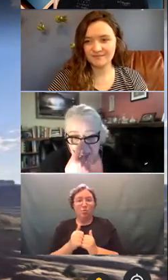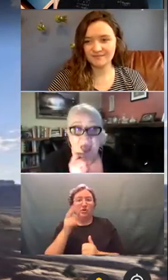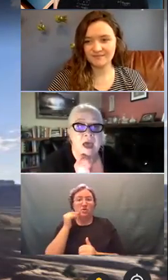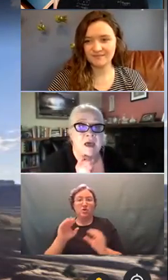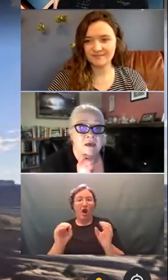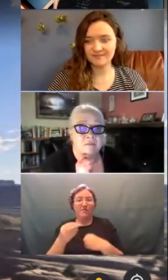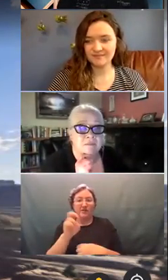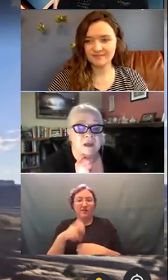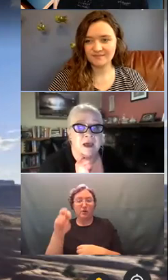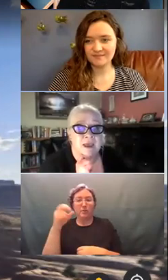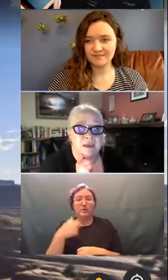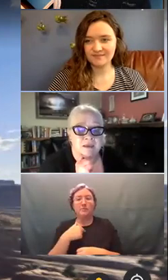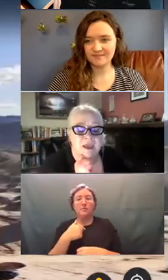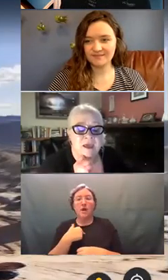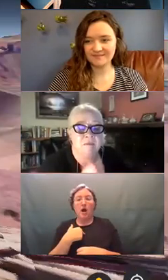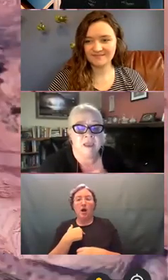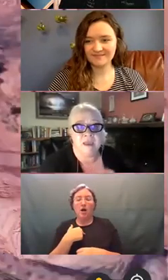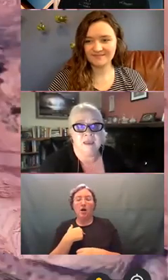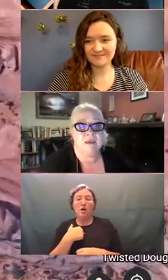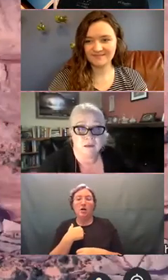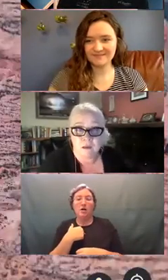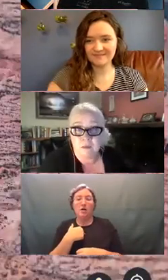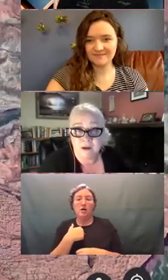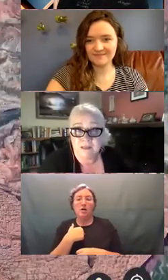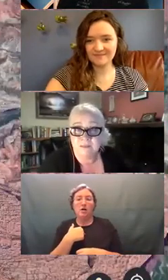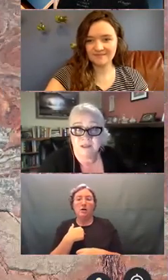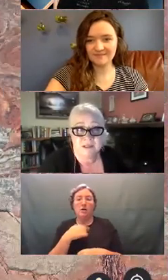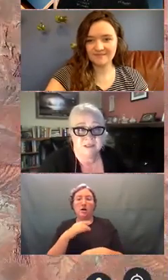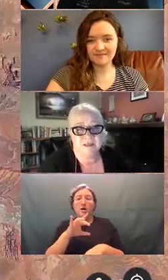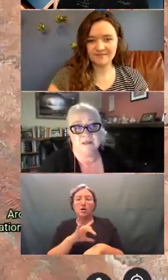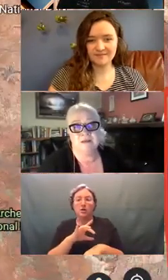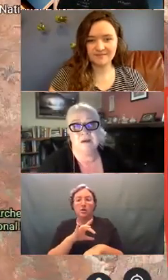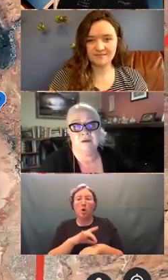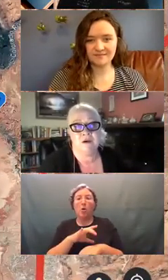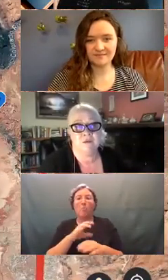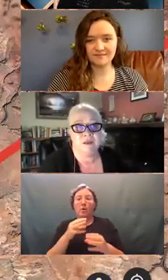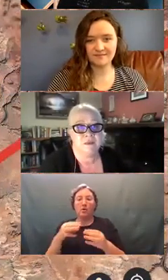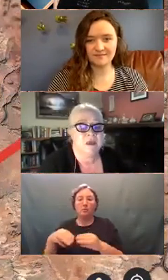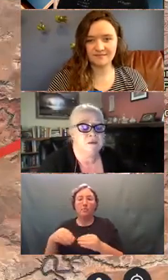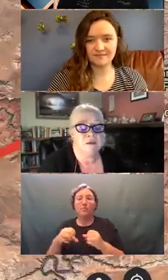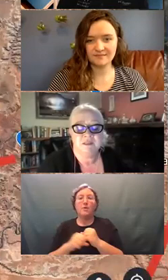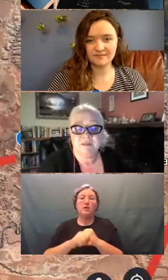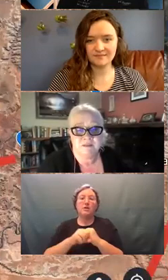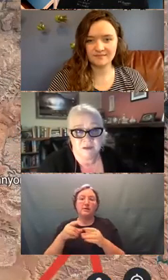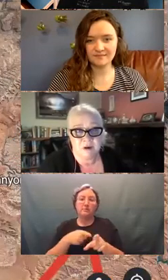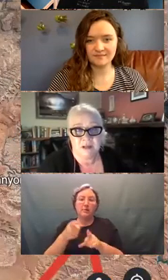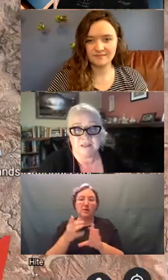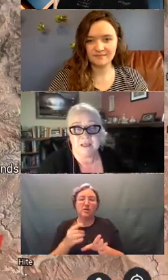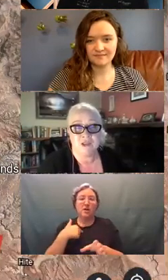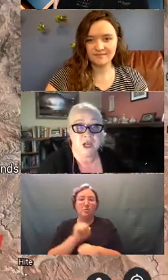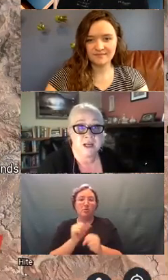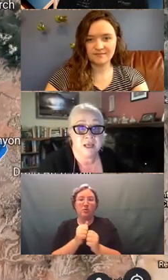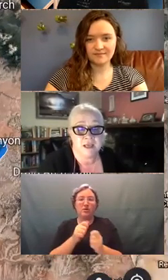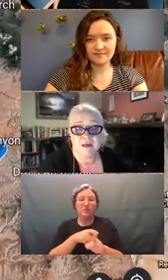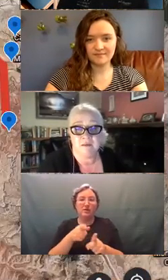Tourism. I am a global market specialist, and so I work with really specific markets